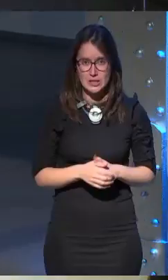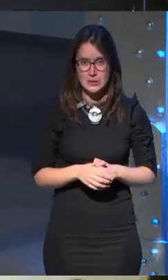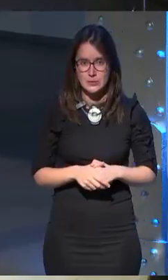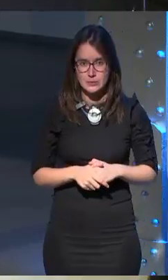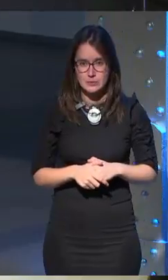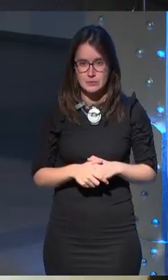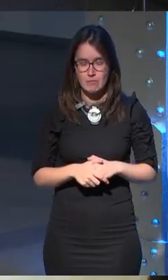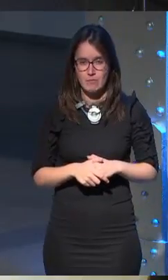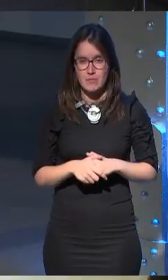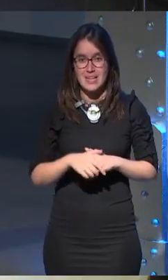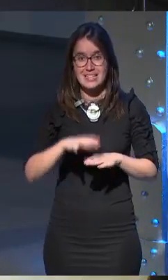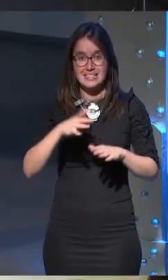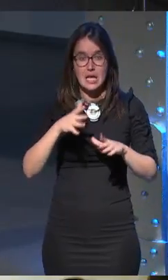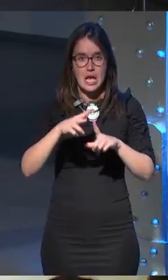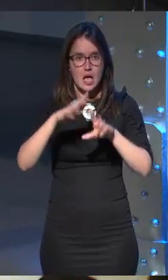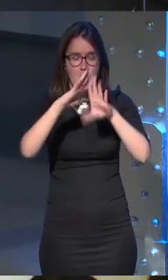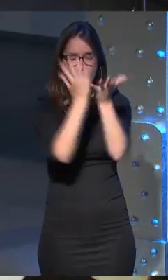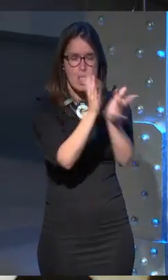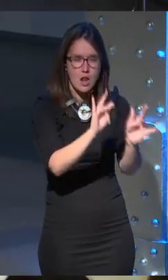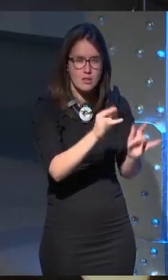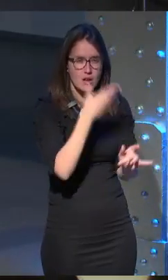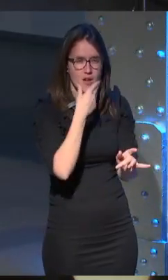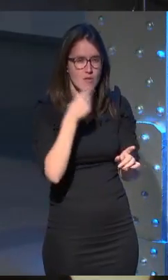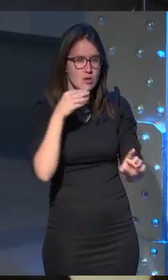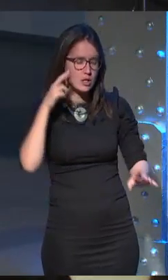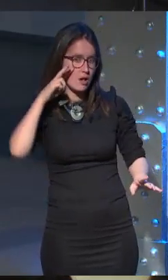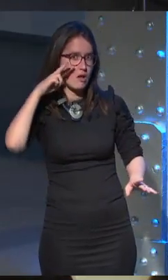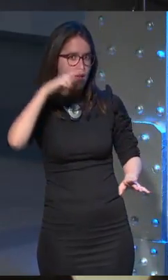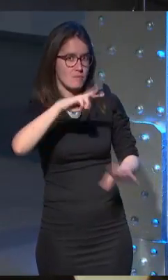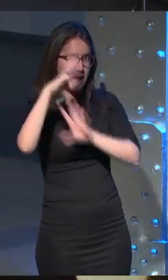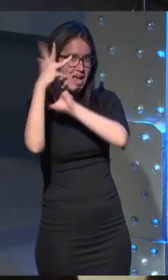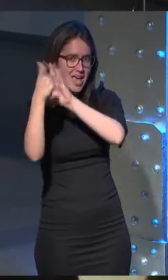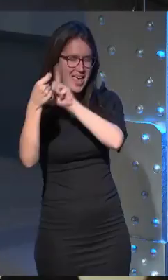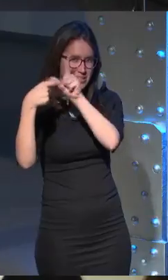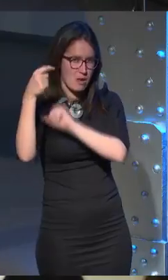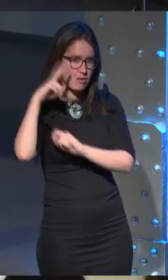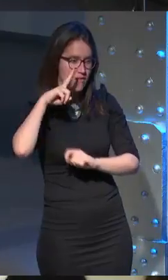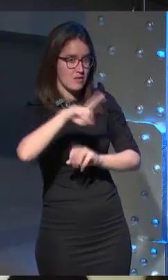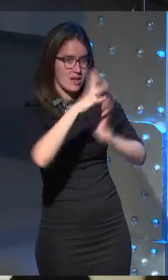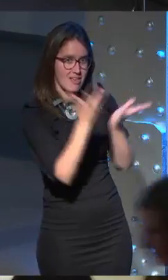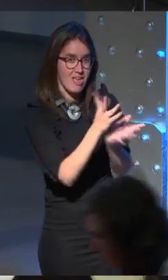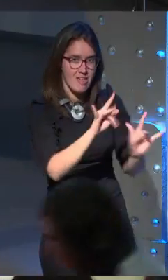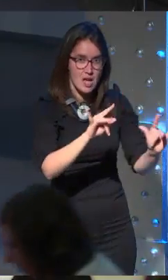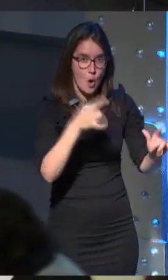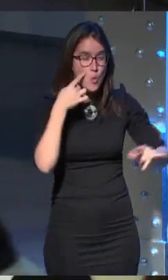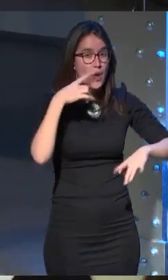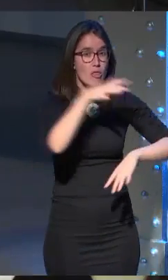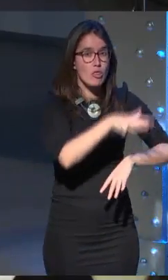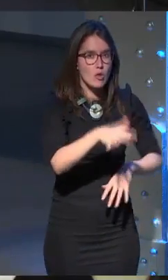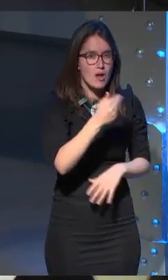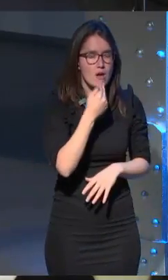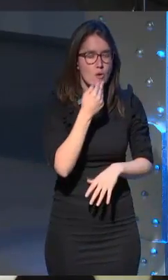Visto desde allá arriba. So you said that from up there, all the beauty of, you told us about all the beauty of the